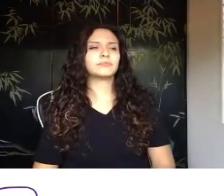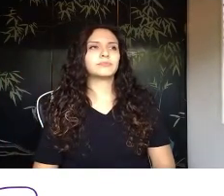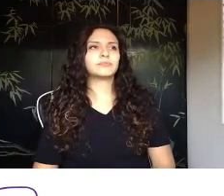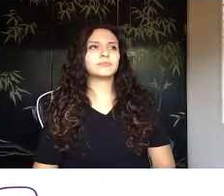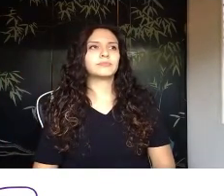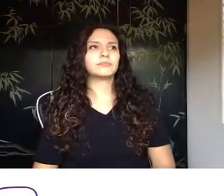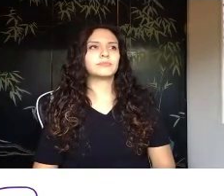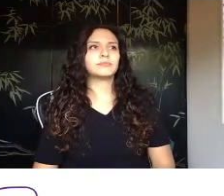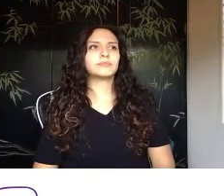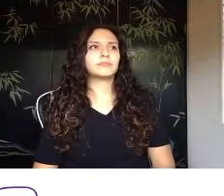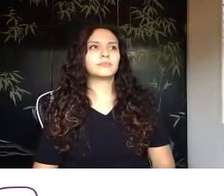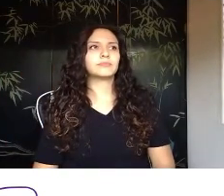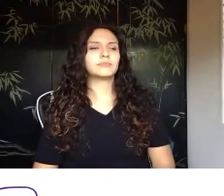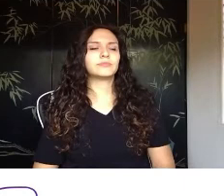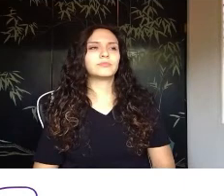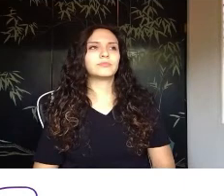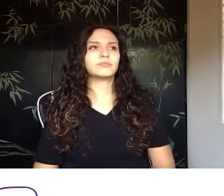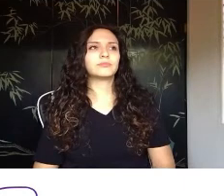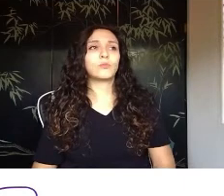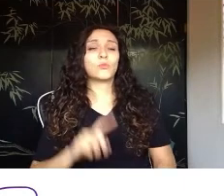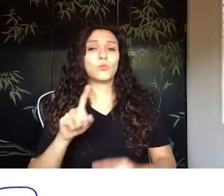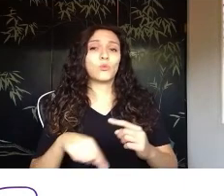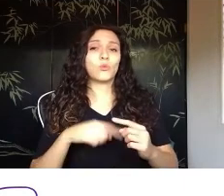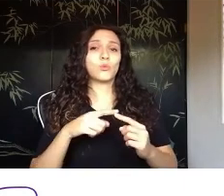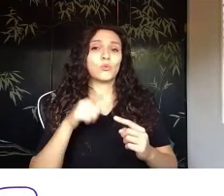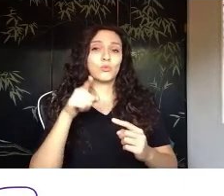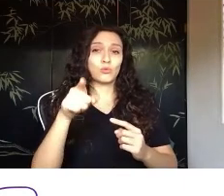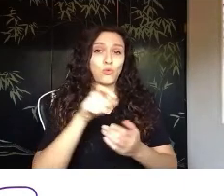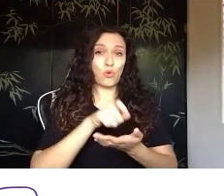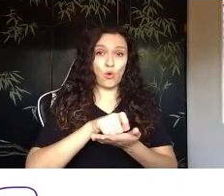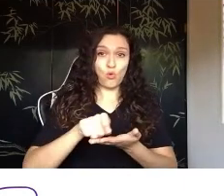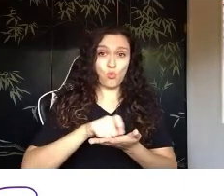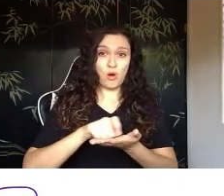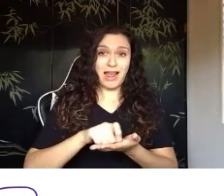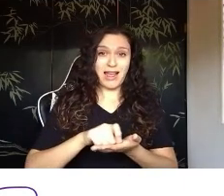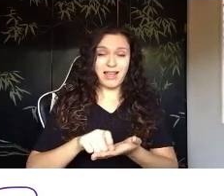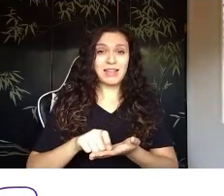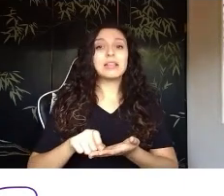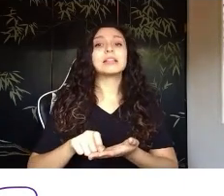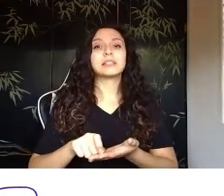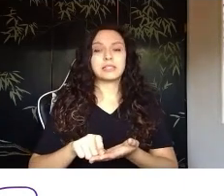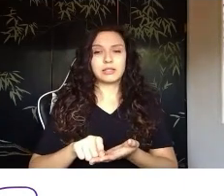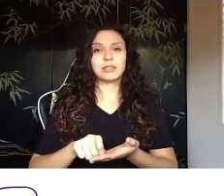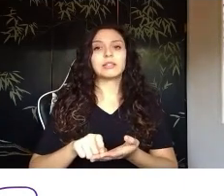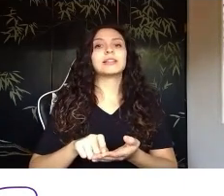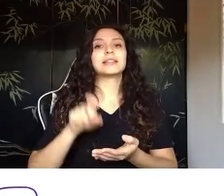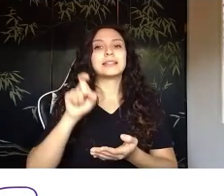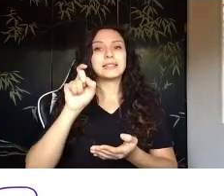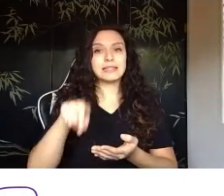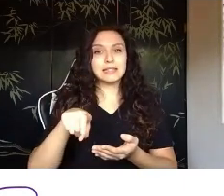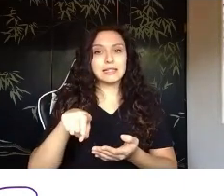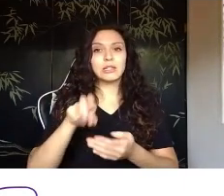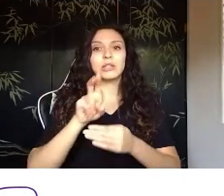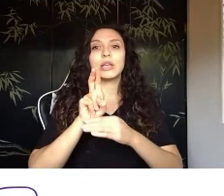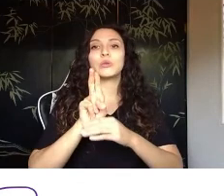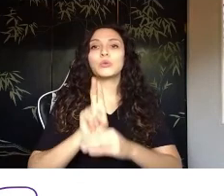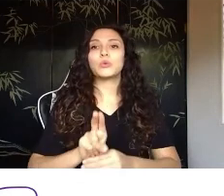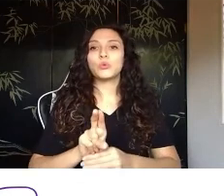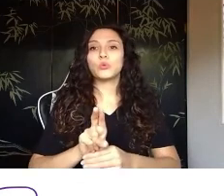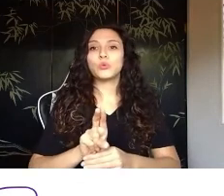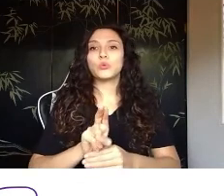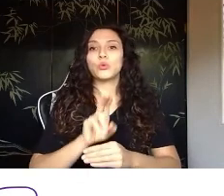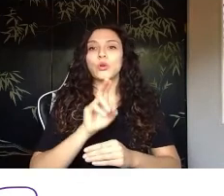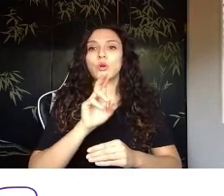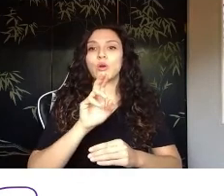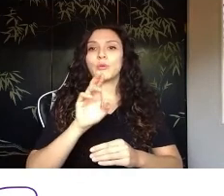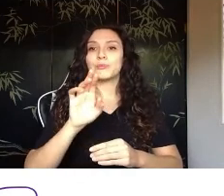units. I verbally just stated it. But the reason I'm asking is because when you're getting in the groove of writing this, you're getting in the habit of